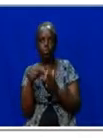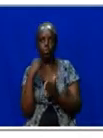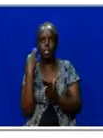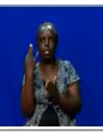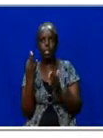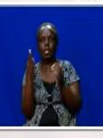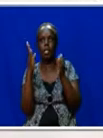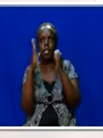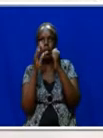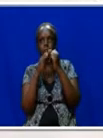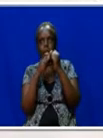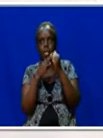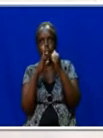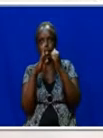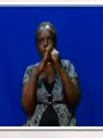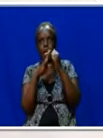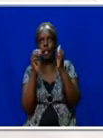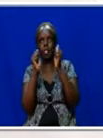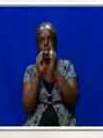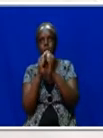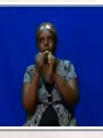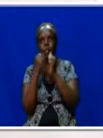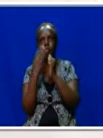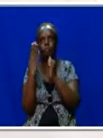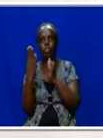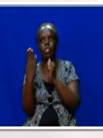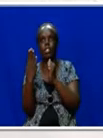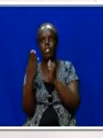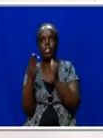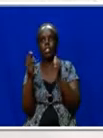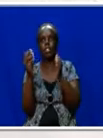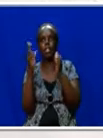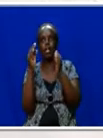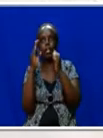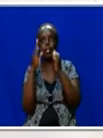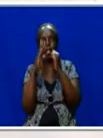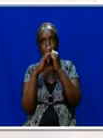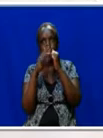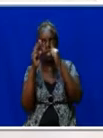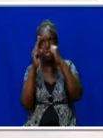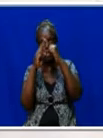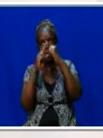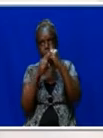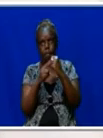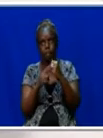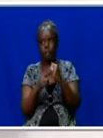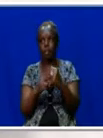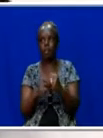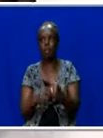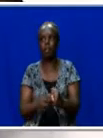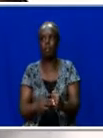3, 8, 9, 10, 14,